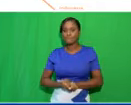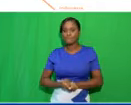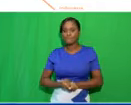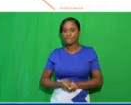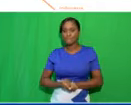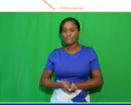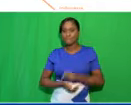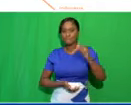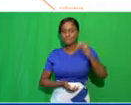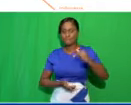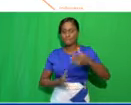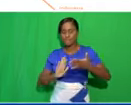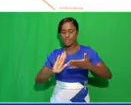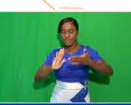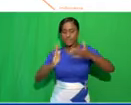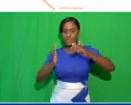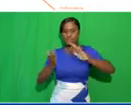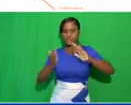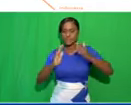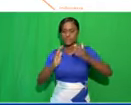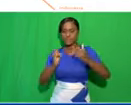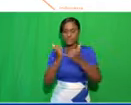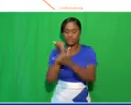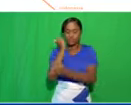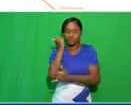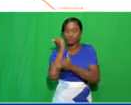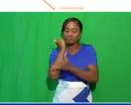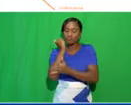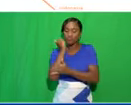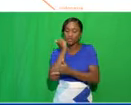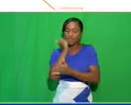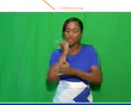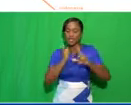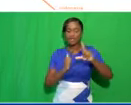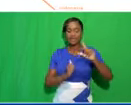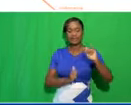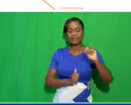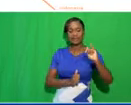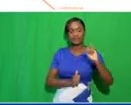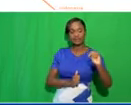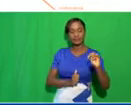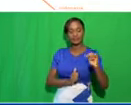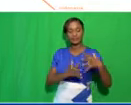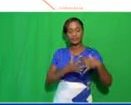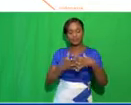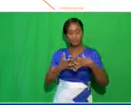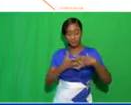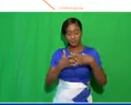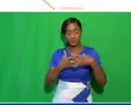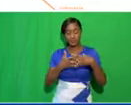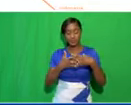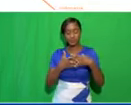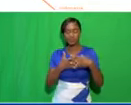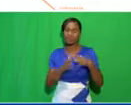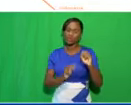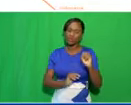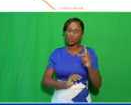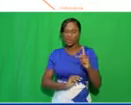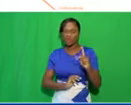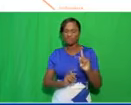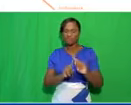comparison between the countries in Latin America. Now we look at some of the Western countries, but in Latin America, we're okay, but we're not